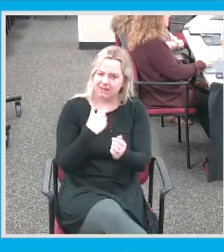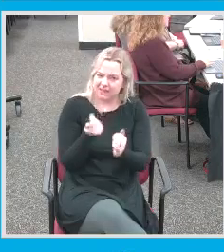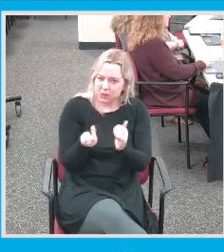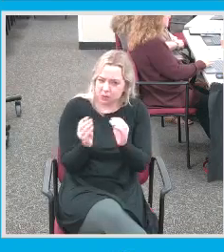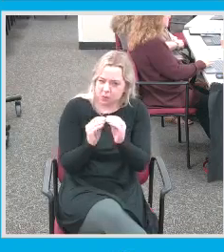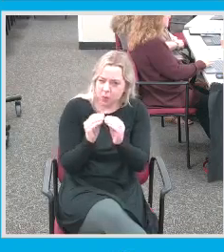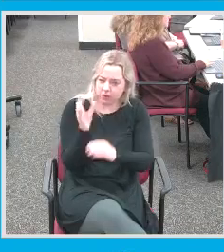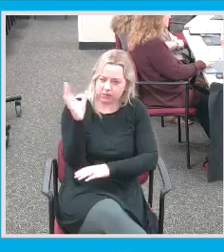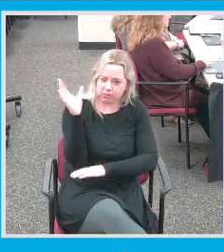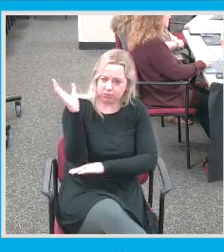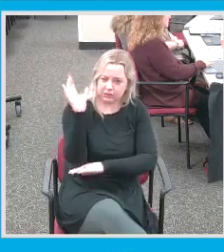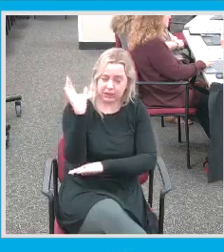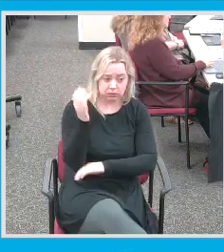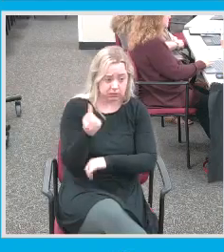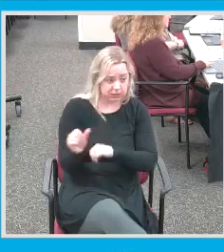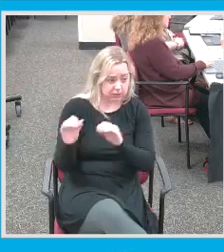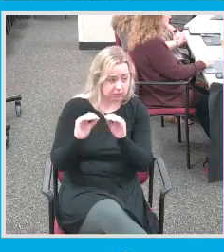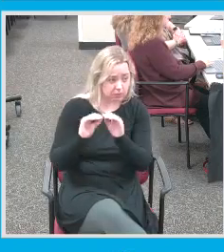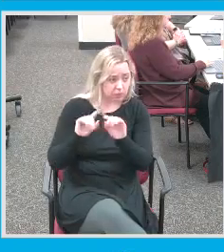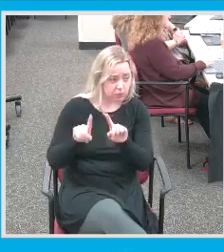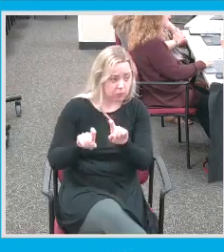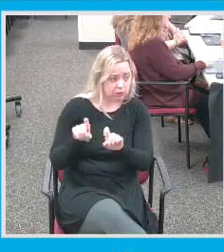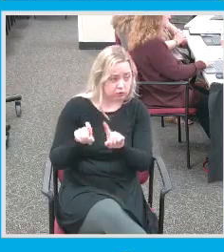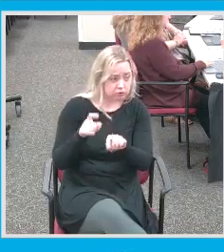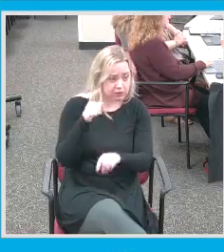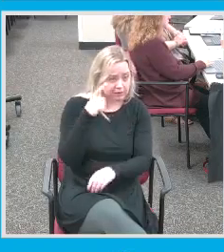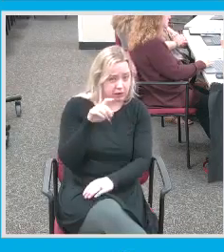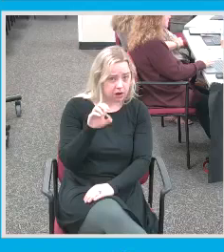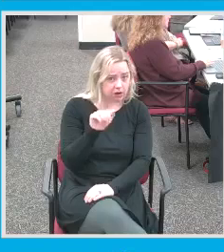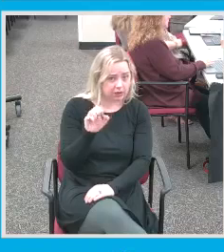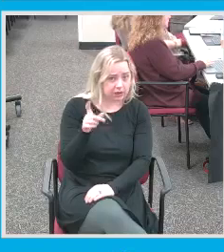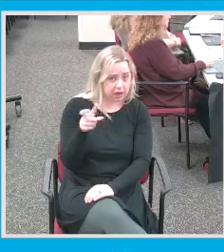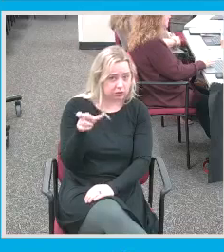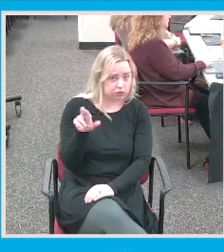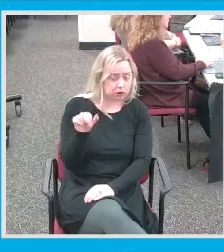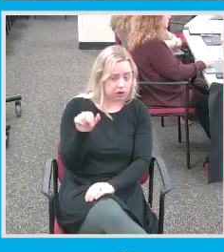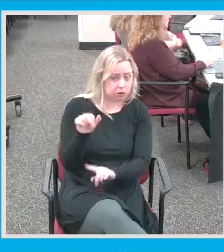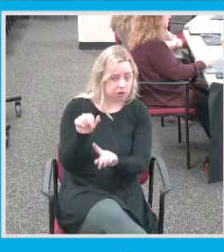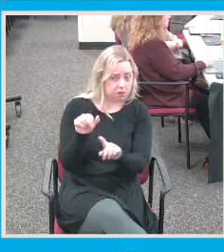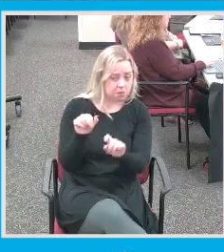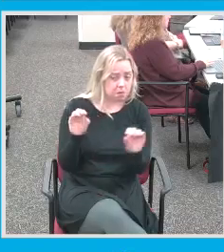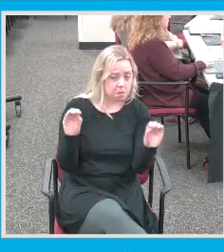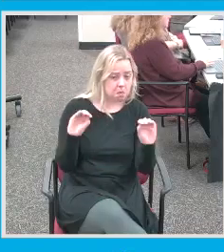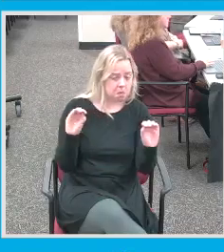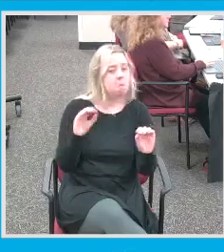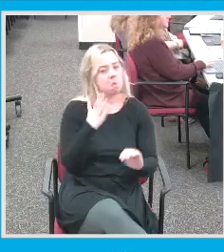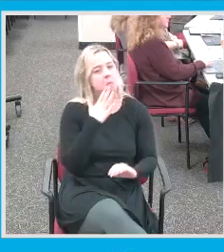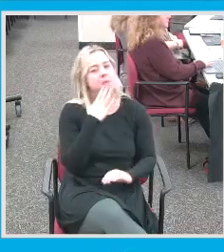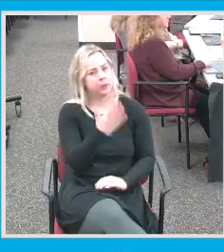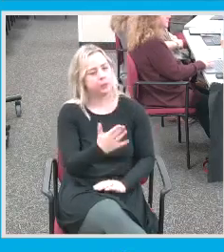other questions for Cassandra? Thank you. Thank you.